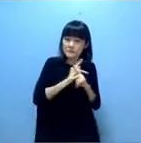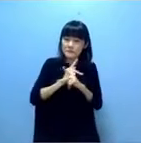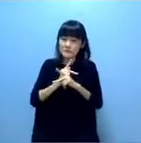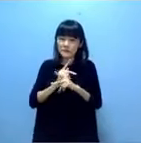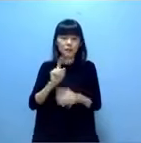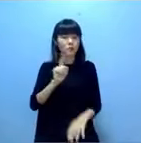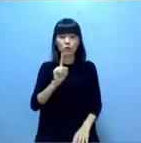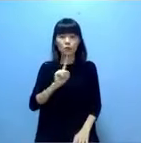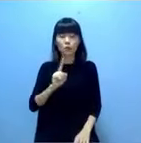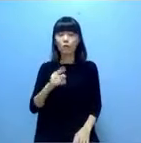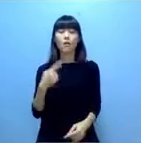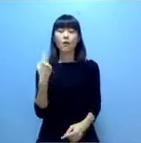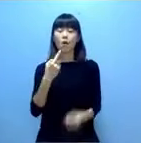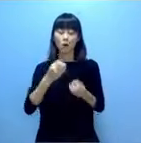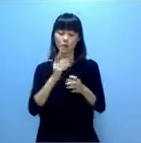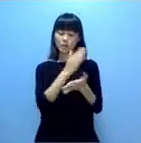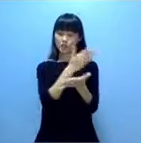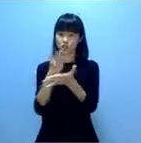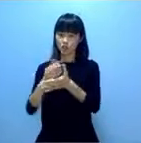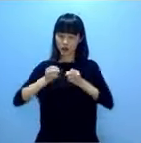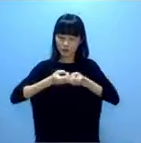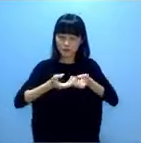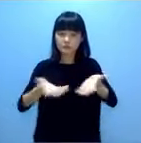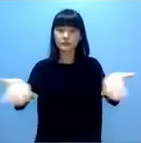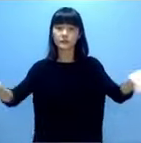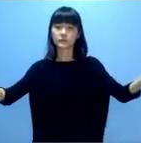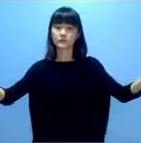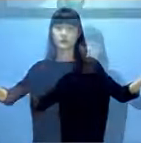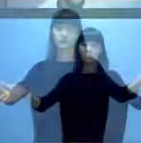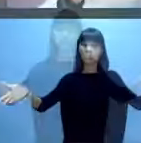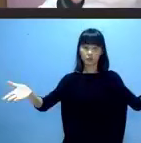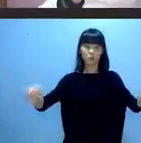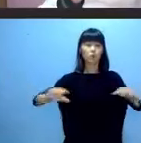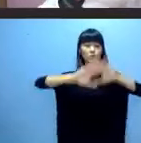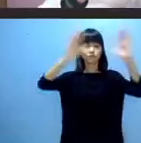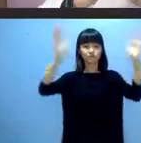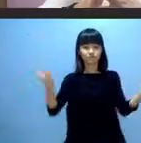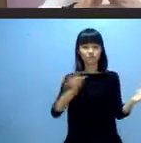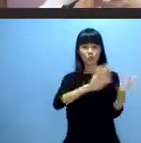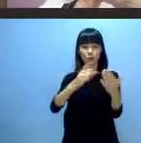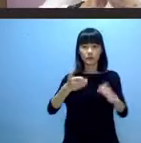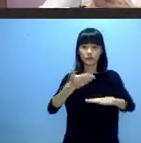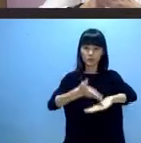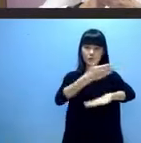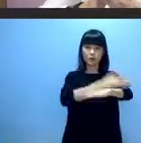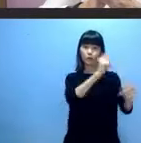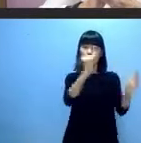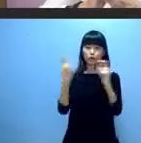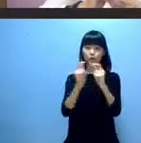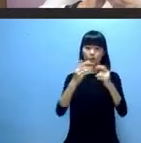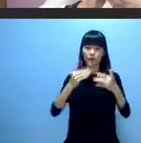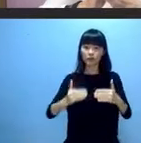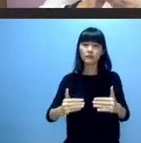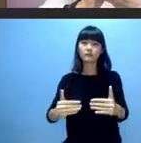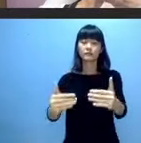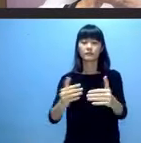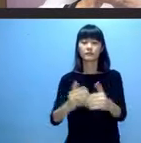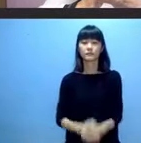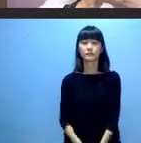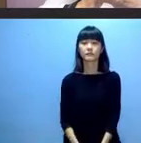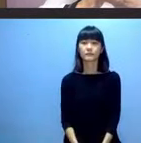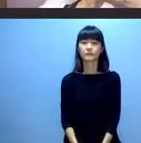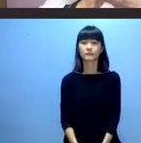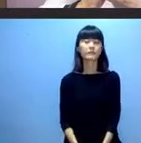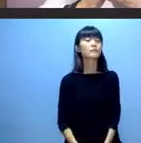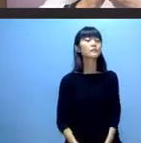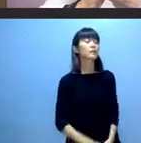to share it so that as a system, we can improve. Thank you. Thank you for sharing that, right? So what you're saying